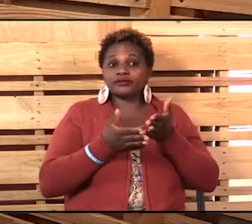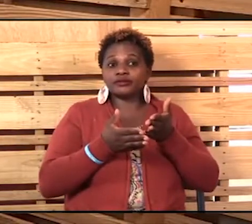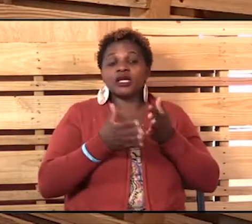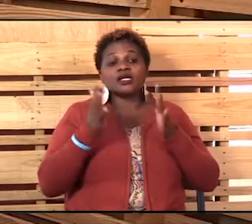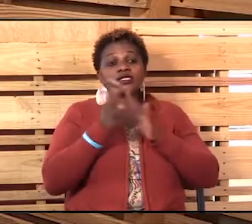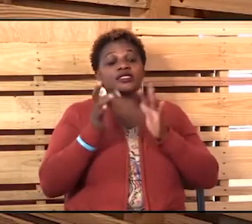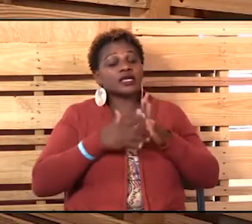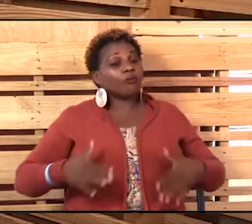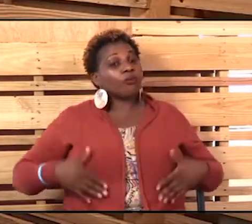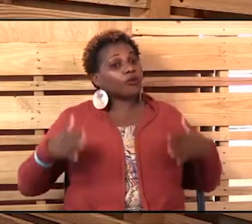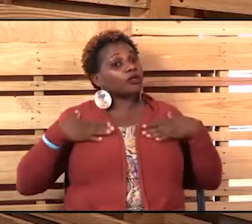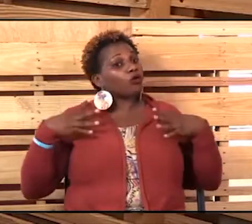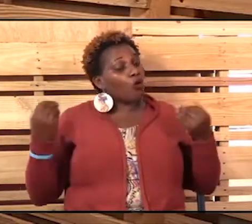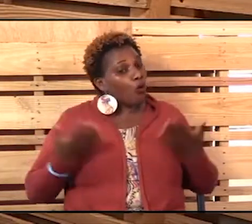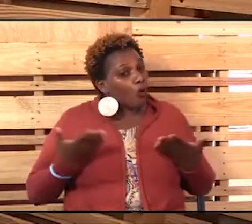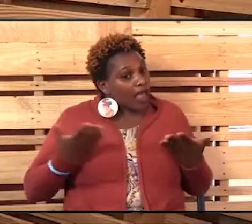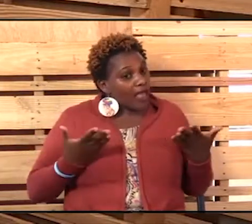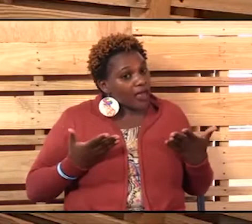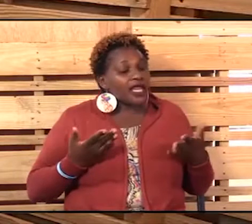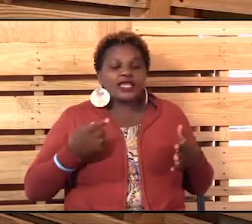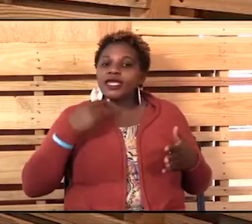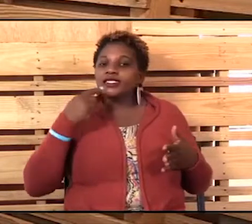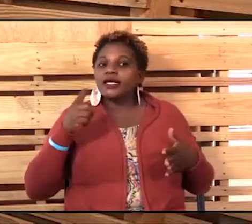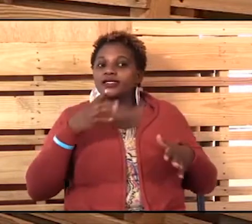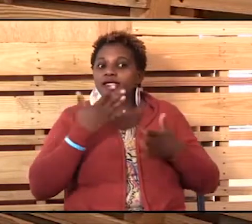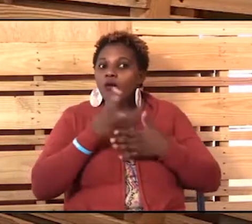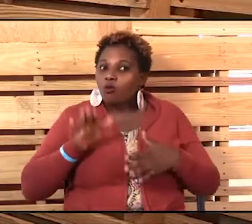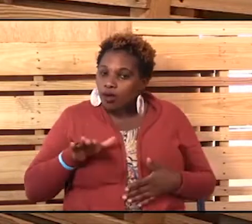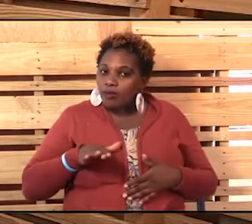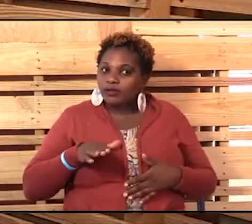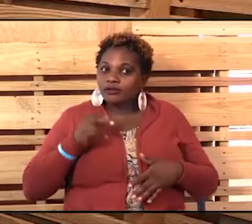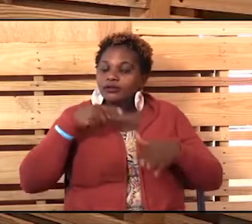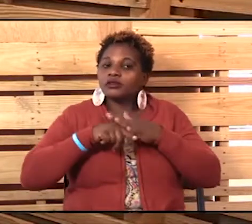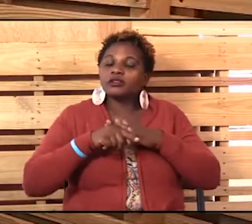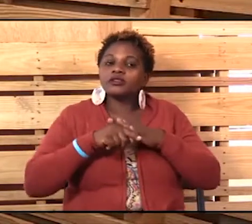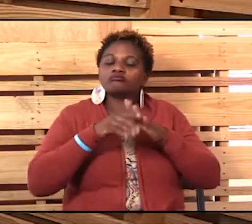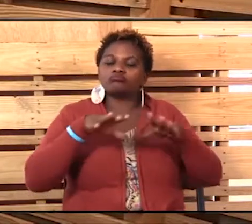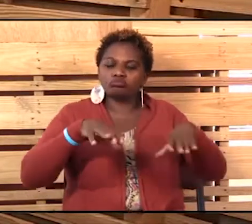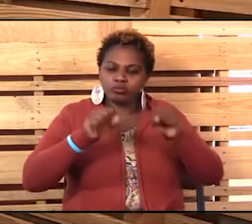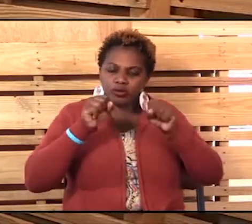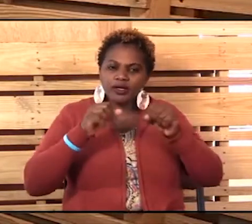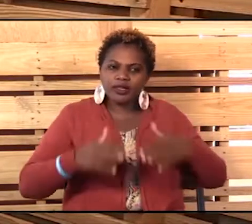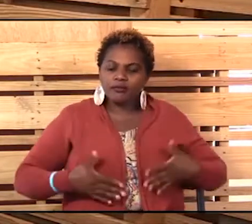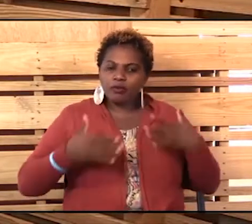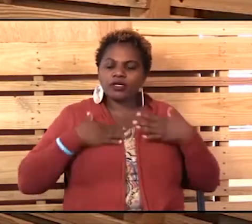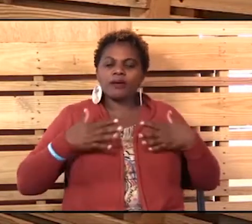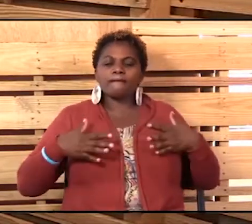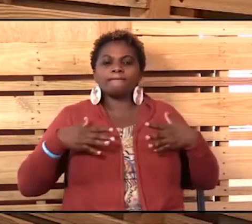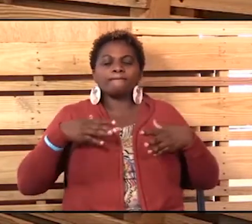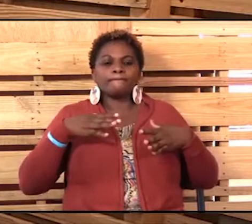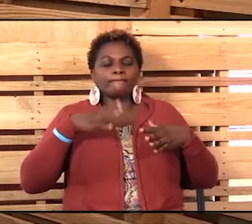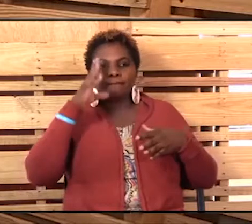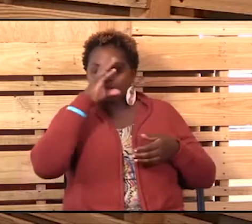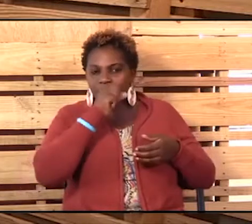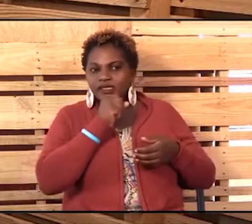it gone? Actually, they also did know. They had said that some women had gone to the tomb and found it missing. And they